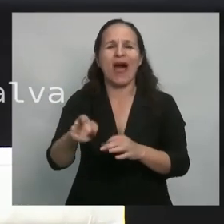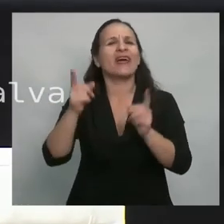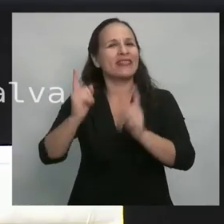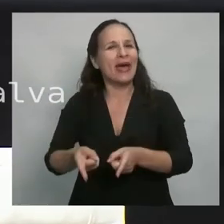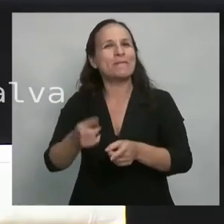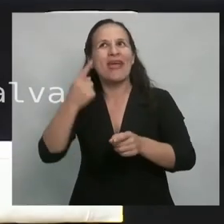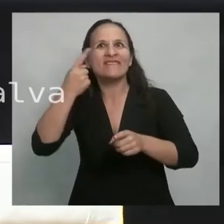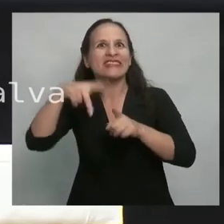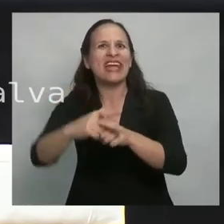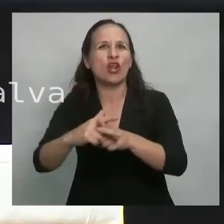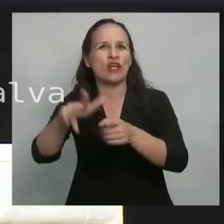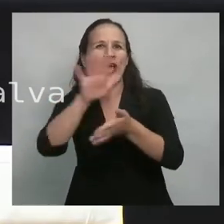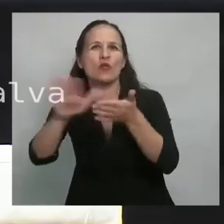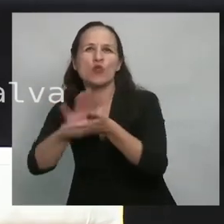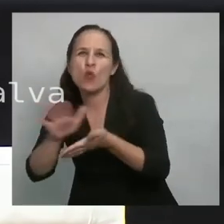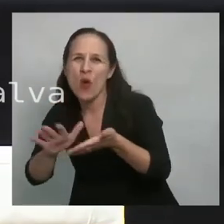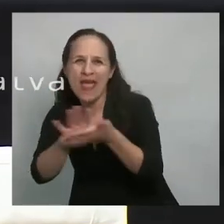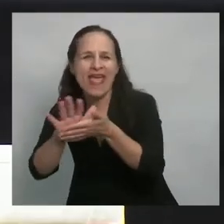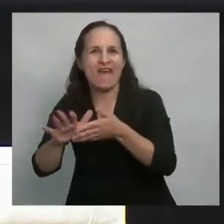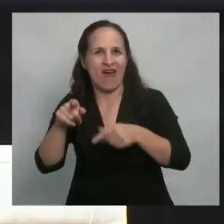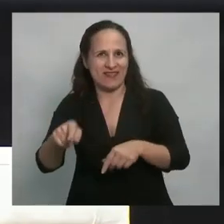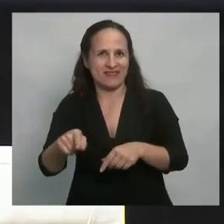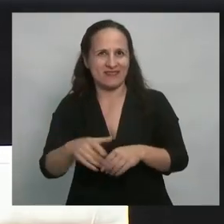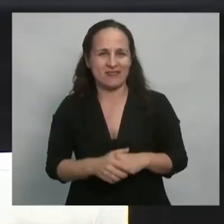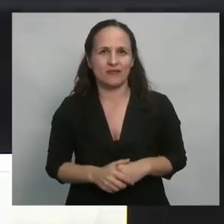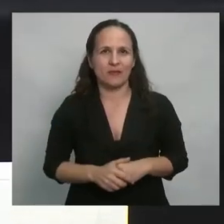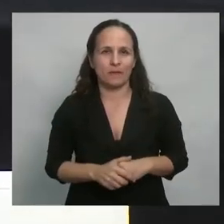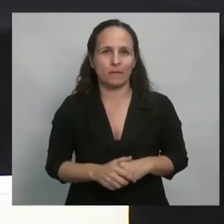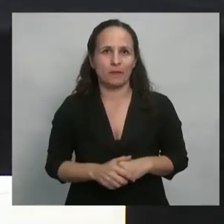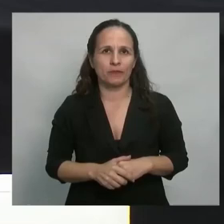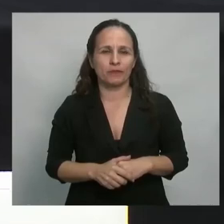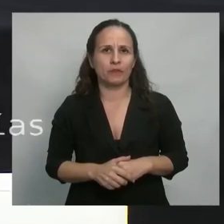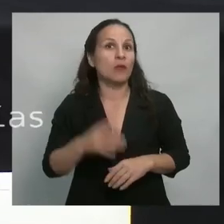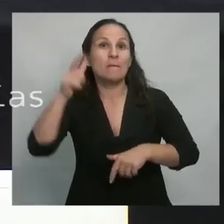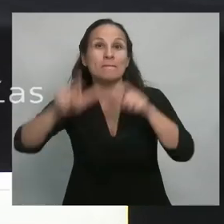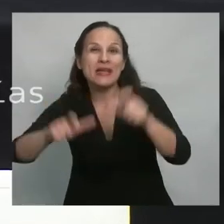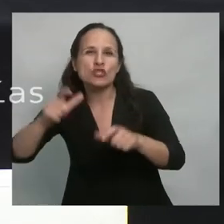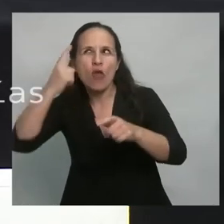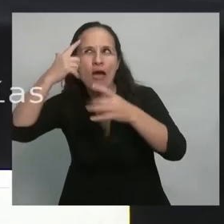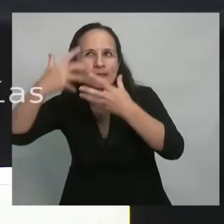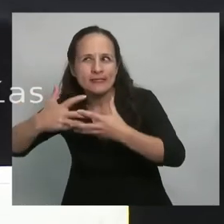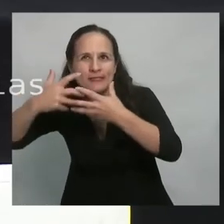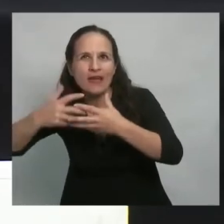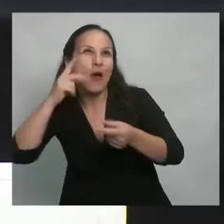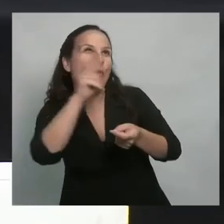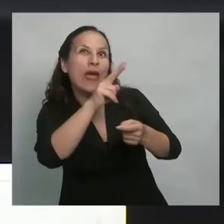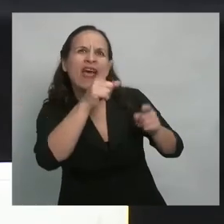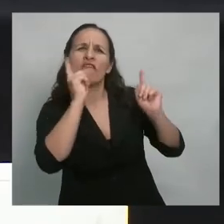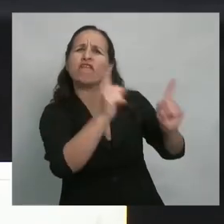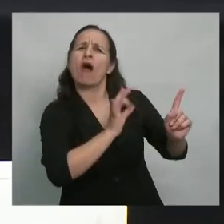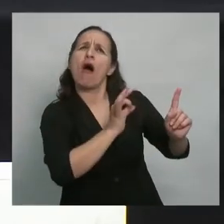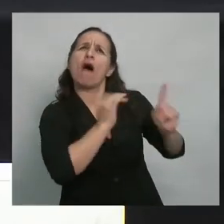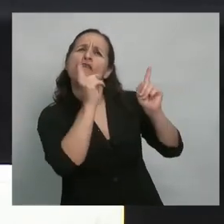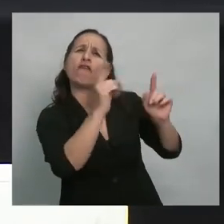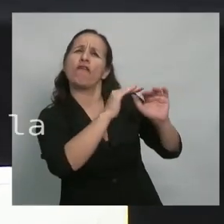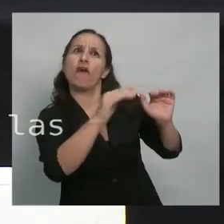They reread Arab critical traditions that have been erased, forgotten, or marginalized,